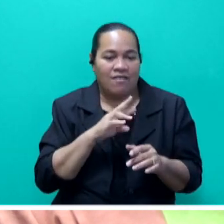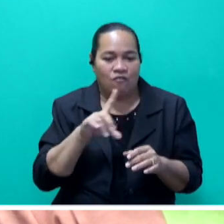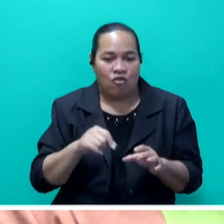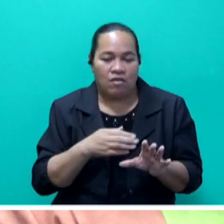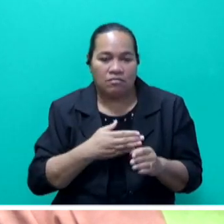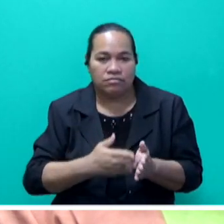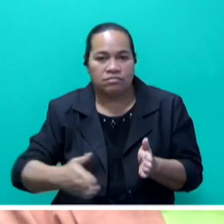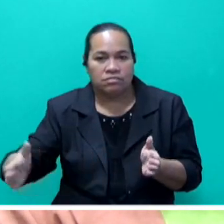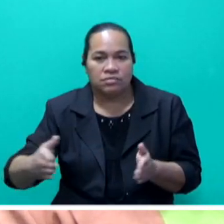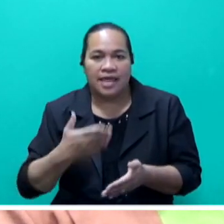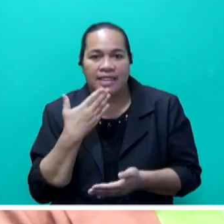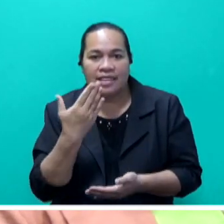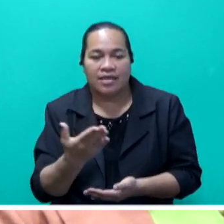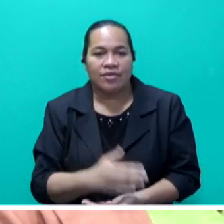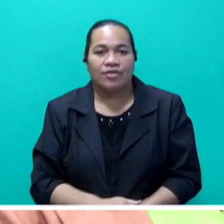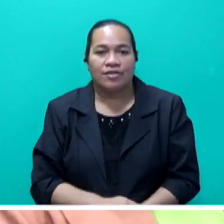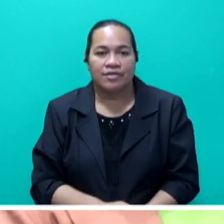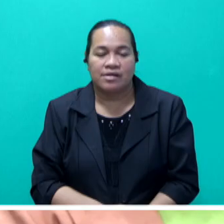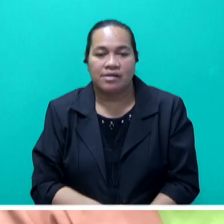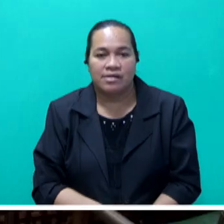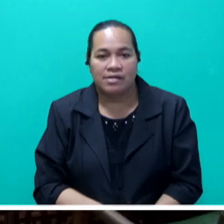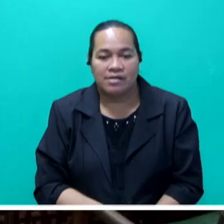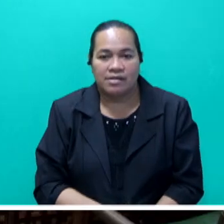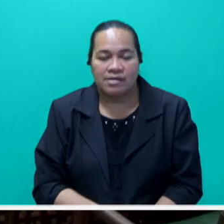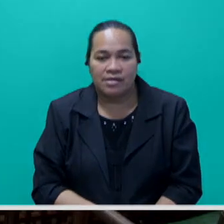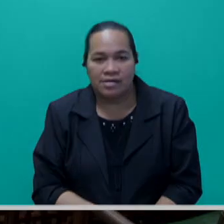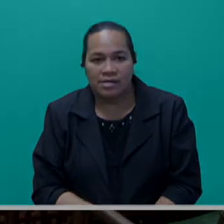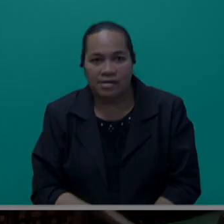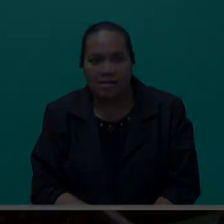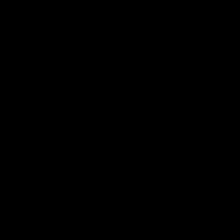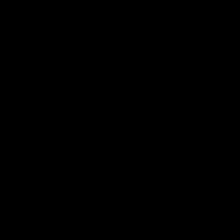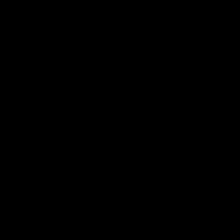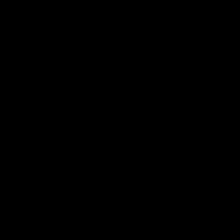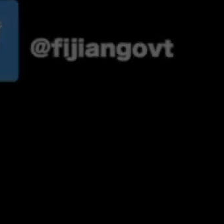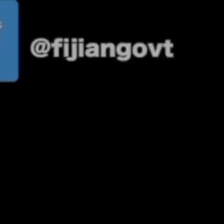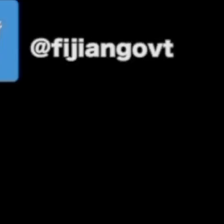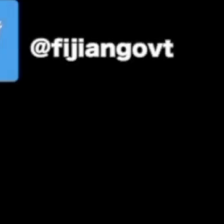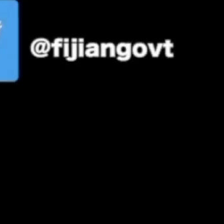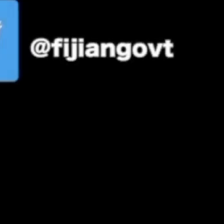Thank you, Mr. Speaker, sir. I thank the Honourable Minister.